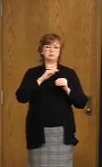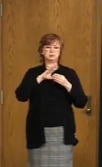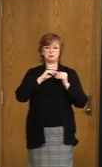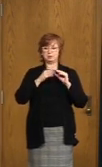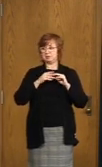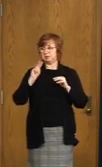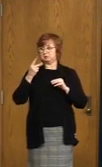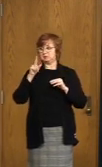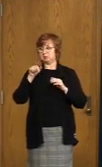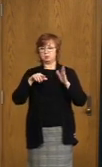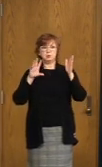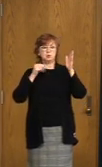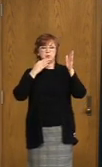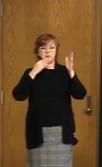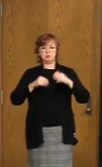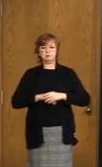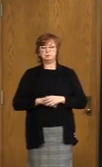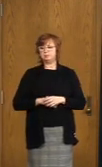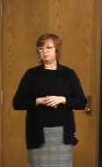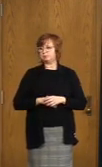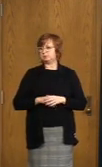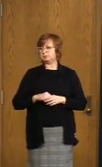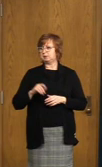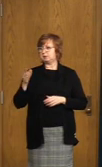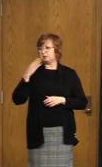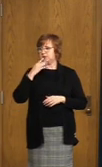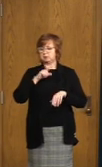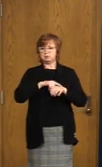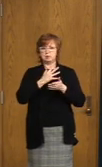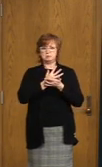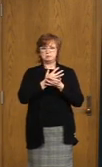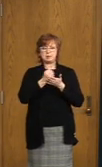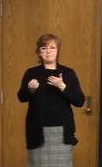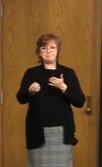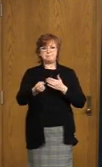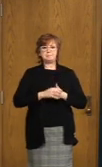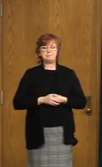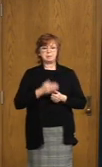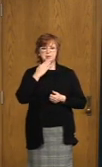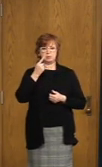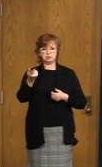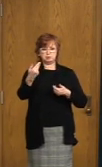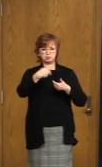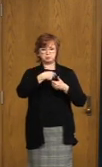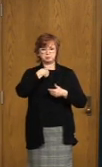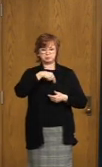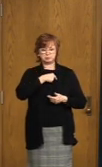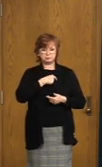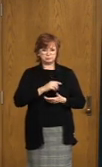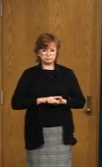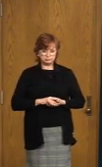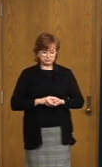Nope, that was very clear. Thank you very much. That concludes today's update. Thank you all for joining us.